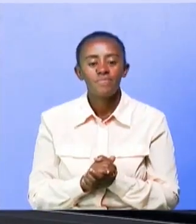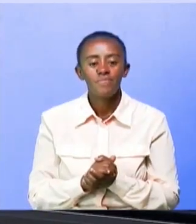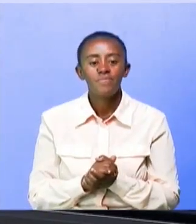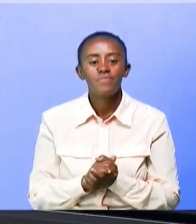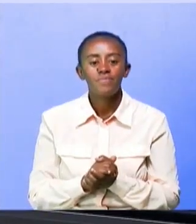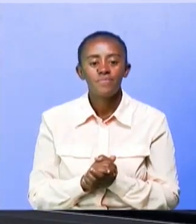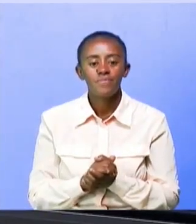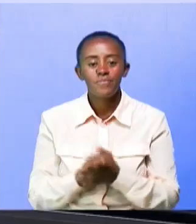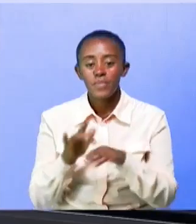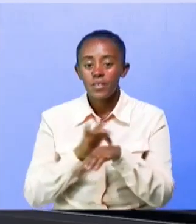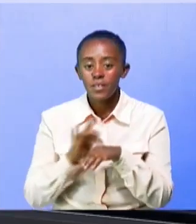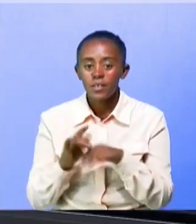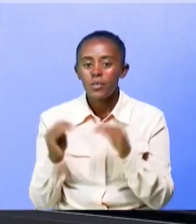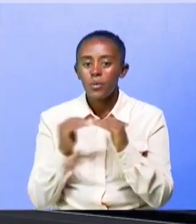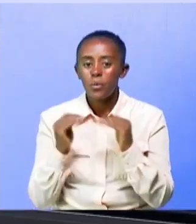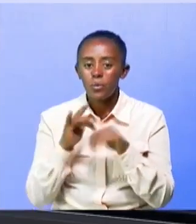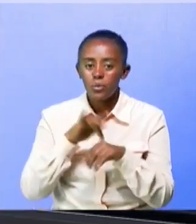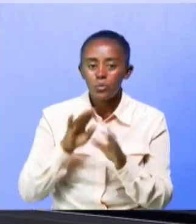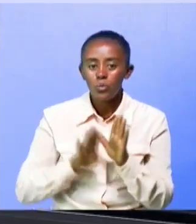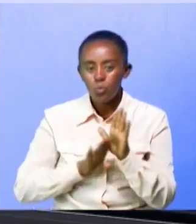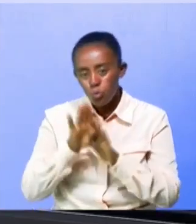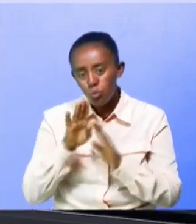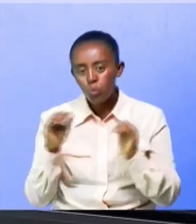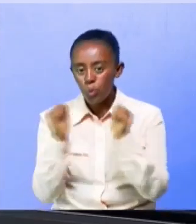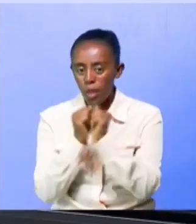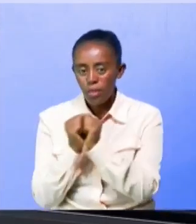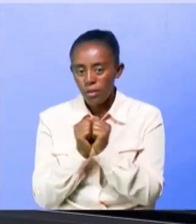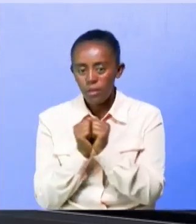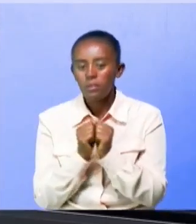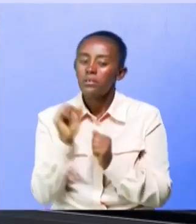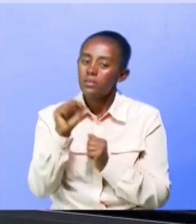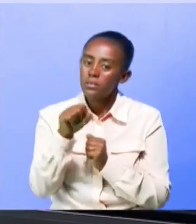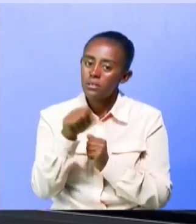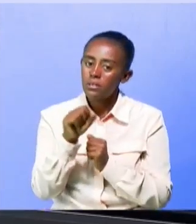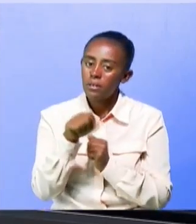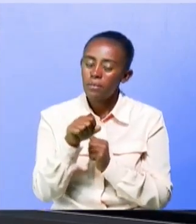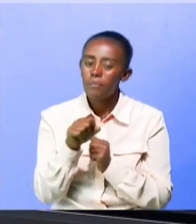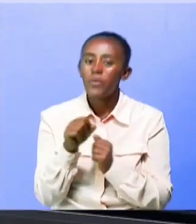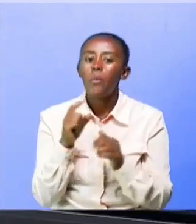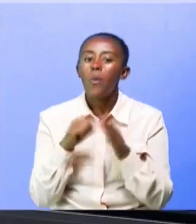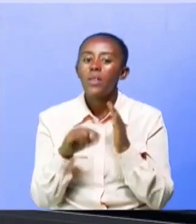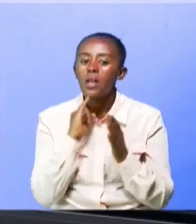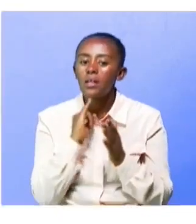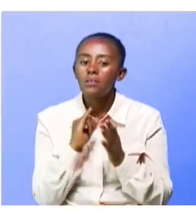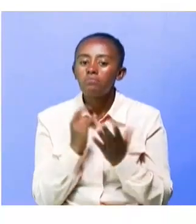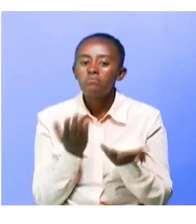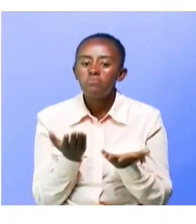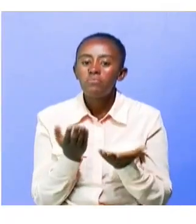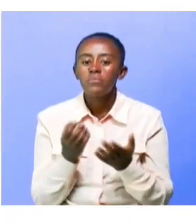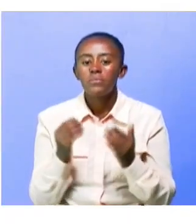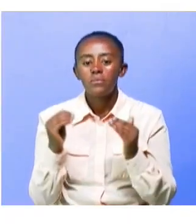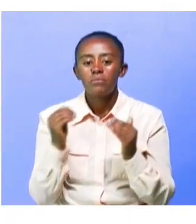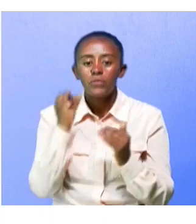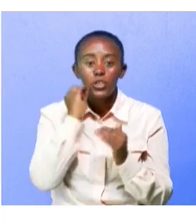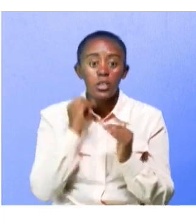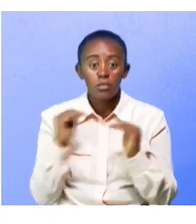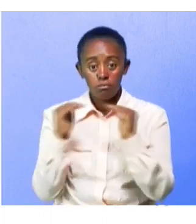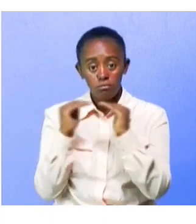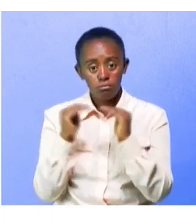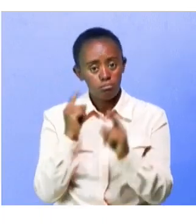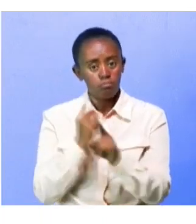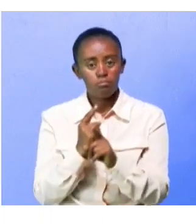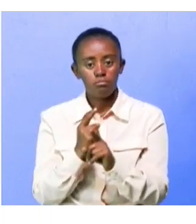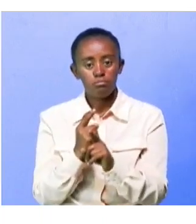Good. Blank equality is good to grow together. Yeah. Why that? Gender equality is good to grow together,